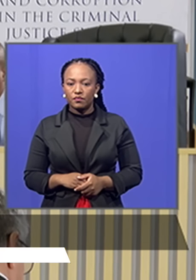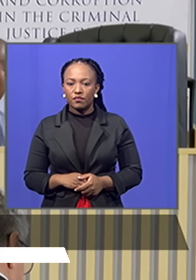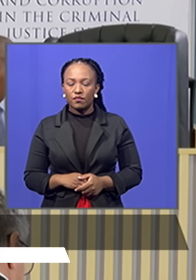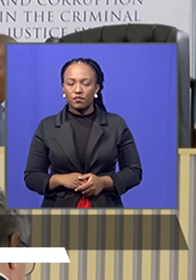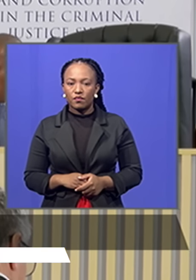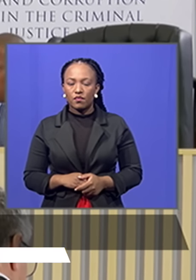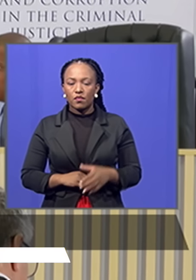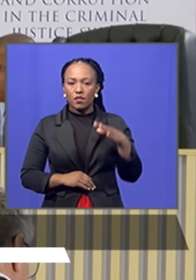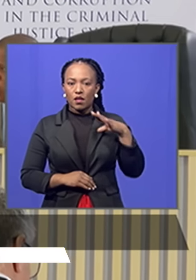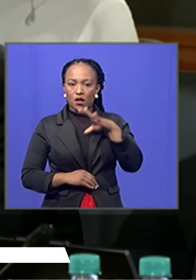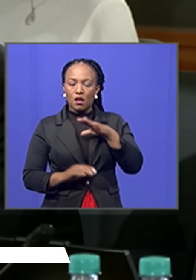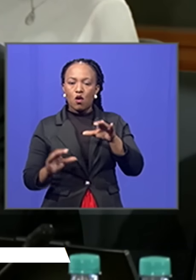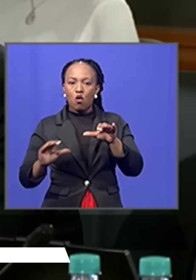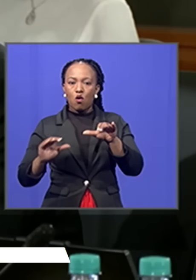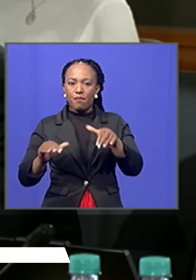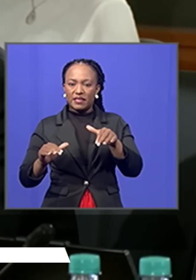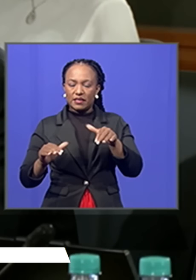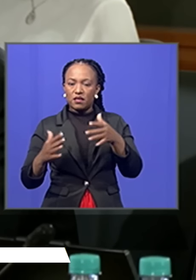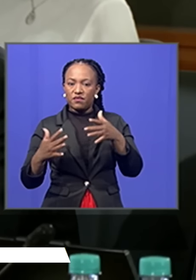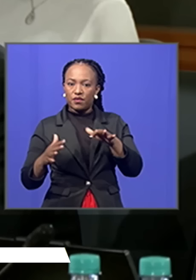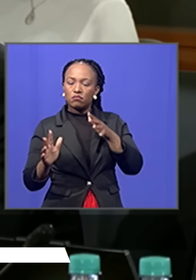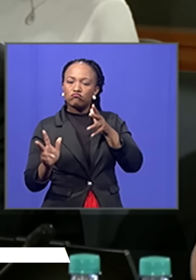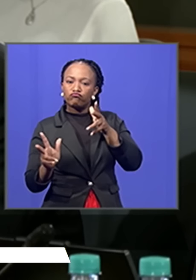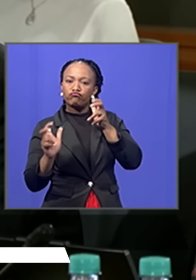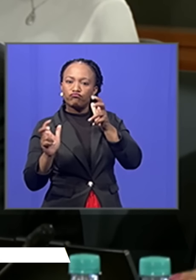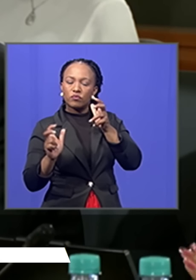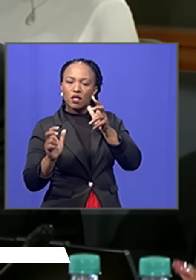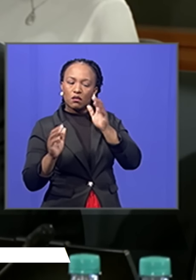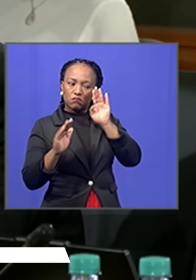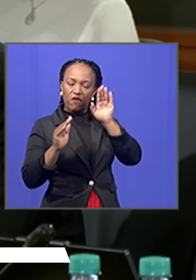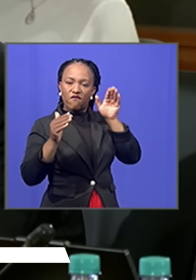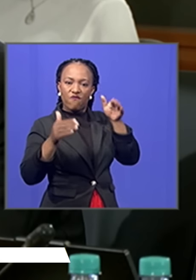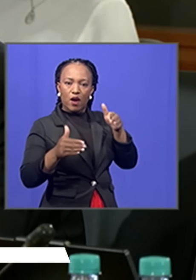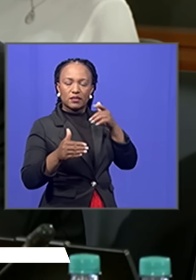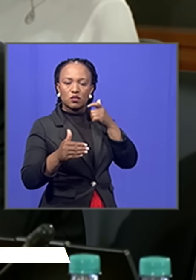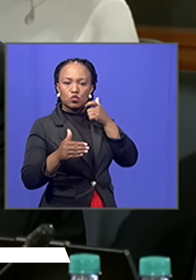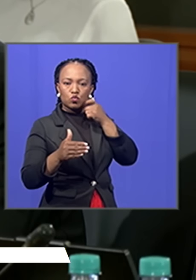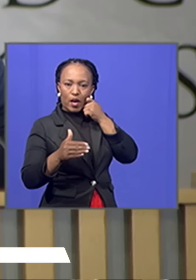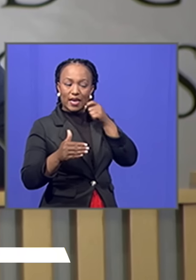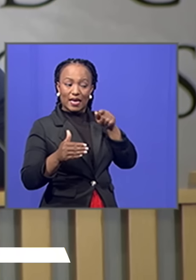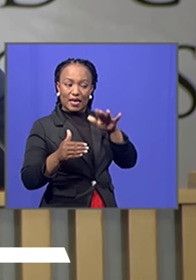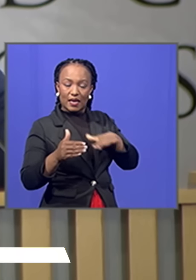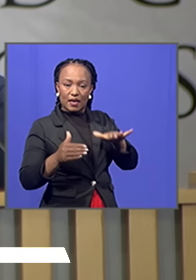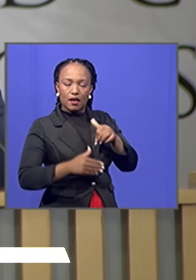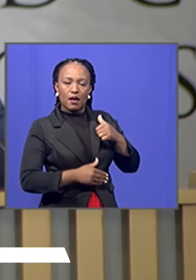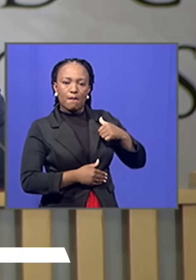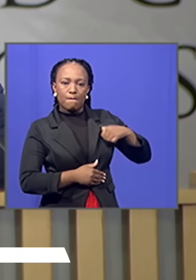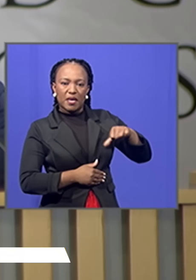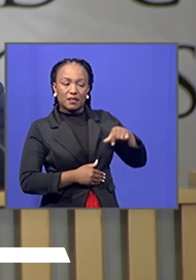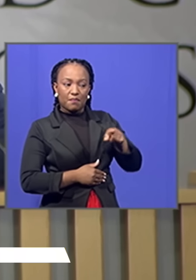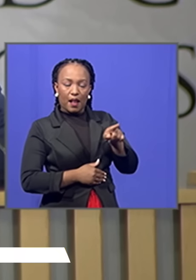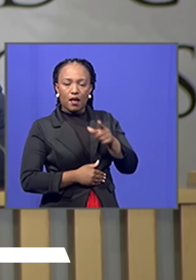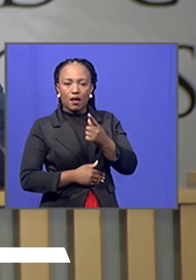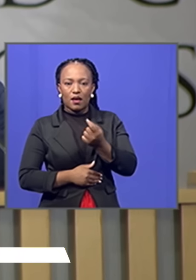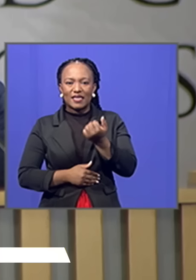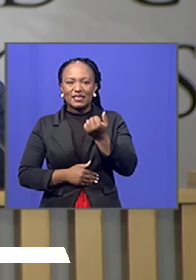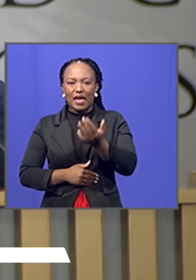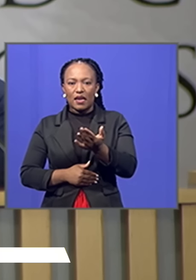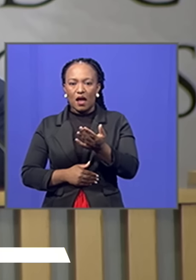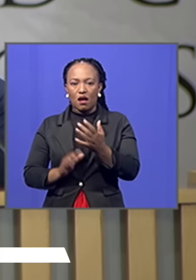Komishene ya Matlanga e tšerele manoga le lengwe ka go fapogela ka toropong ya Tshwane malebana le ditatofatšo tša dithendara tšeo di utolotšwego poledišanong